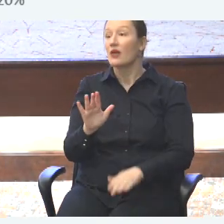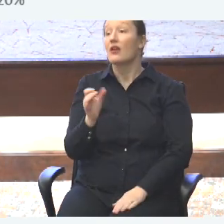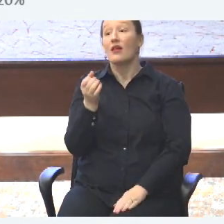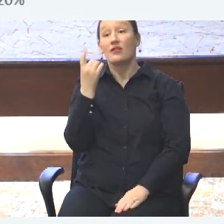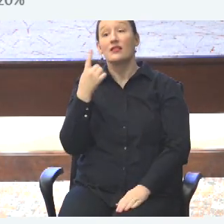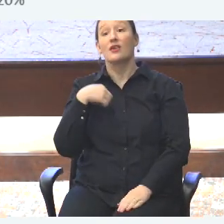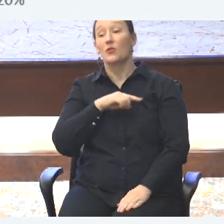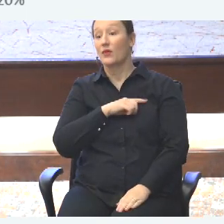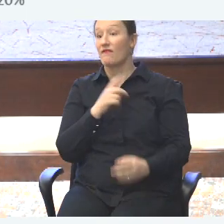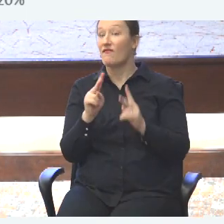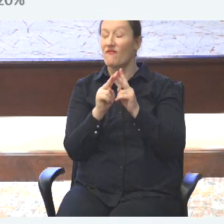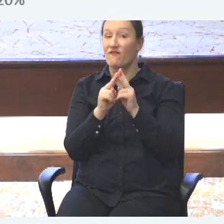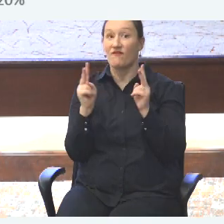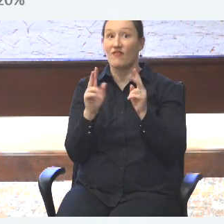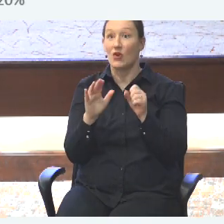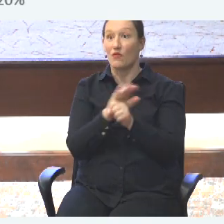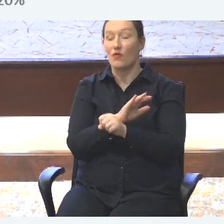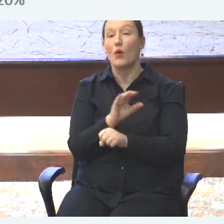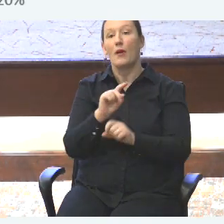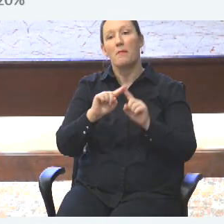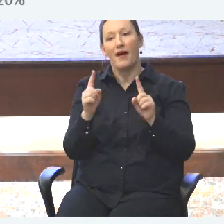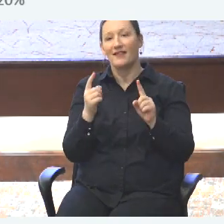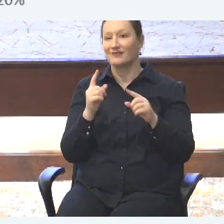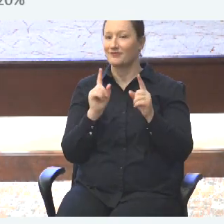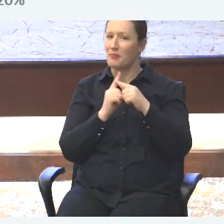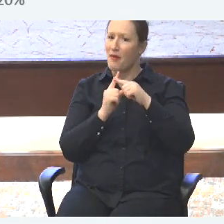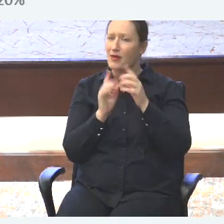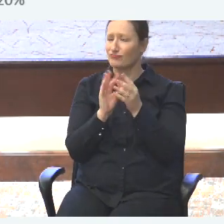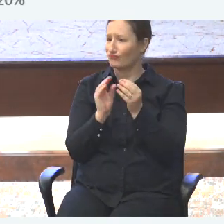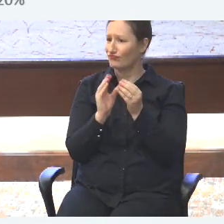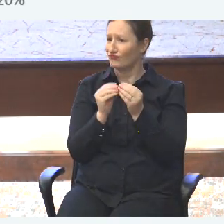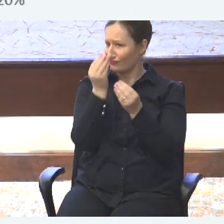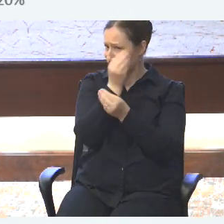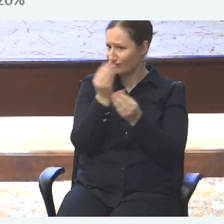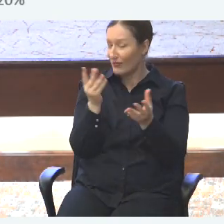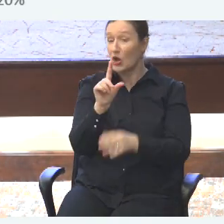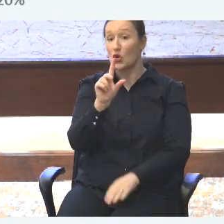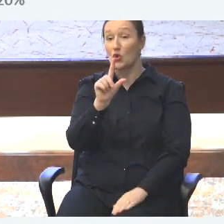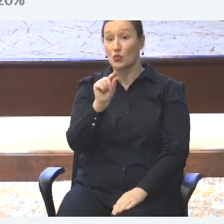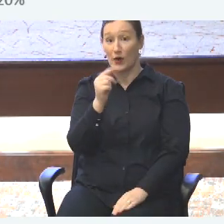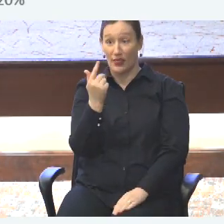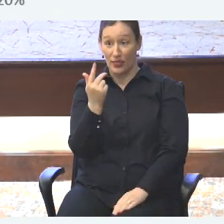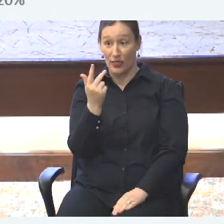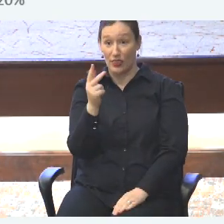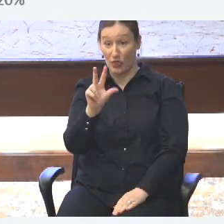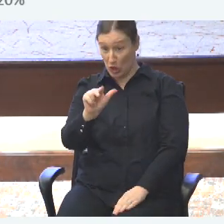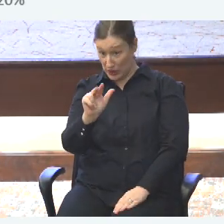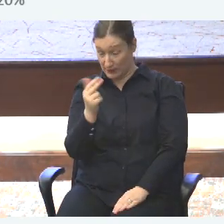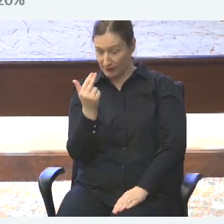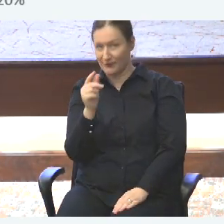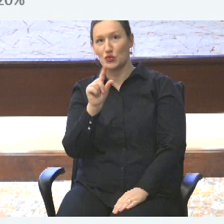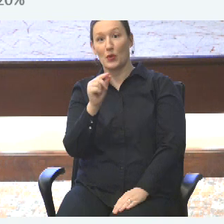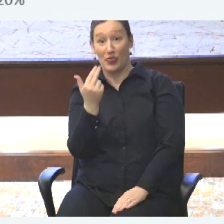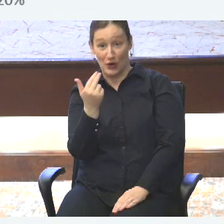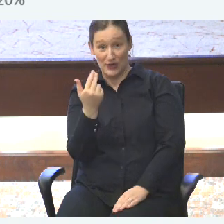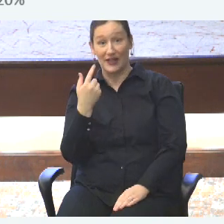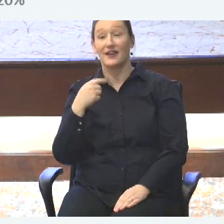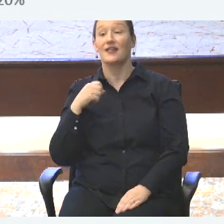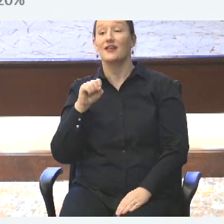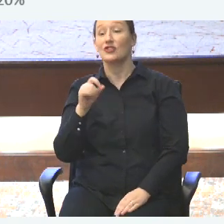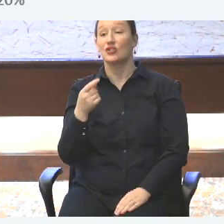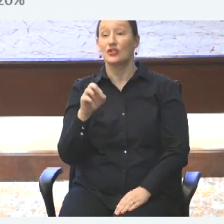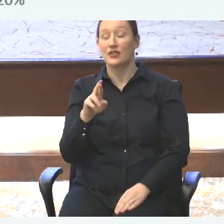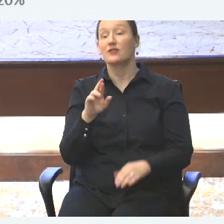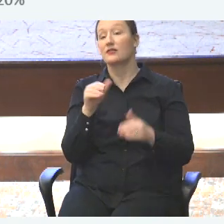Despite being very full, there is a great story to be told at the shelter. In 2013, the City of Waco re-entered shelter operations and brought